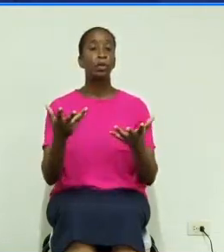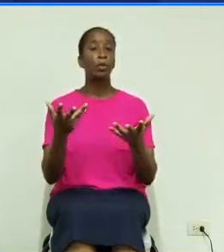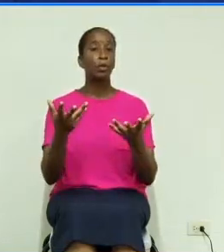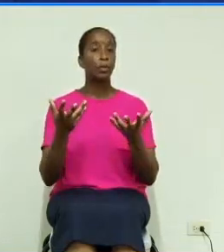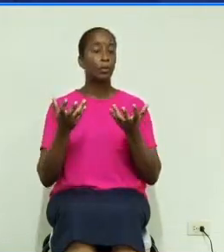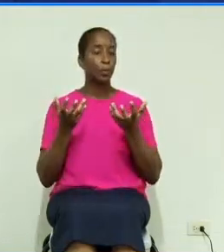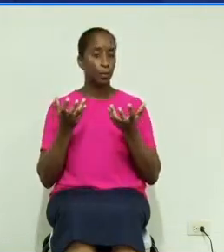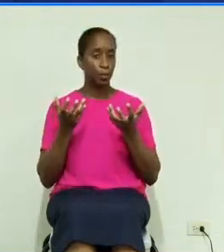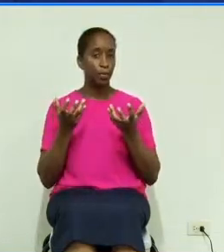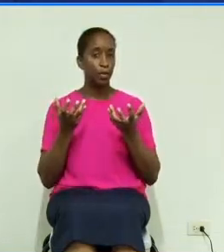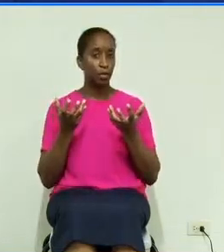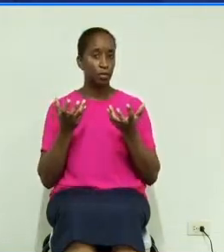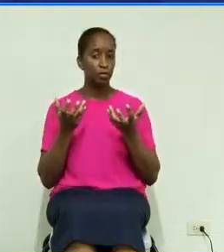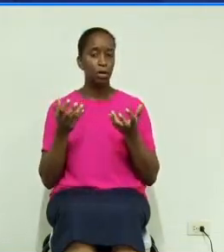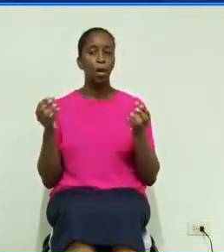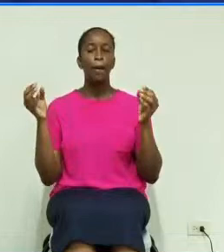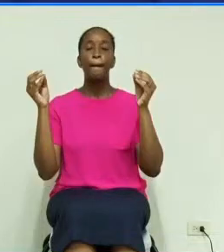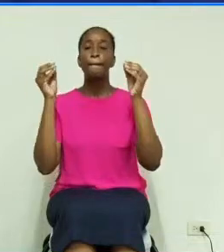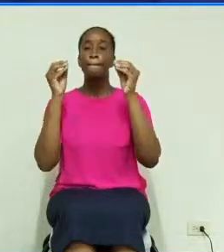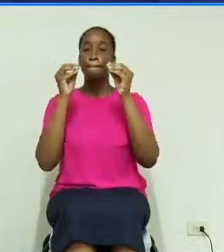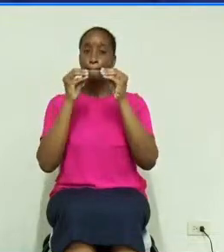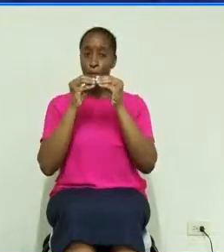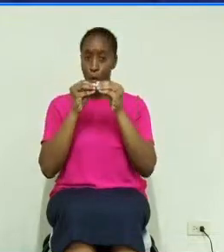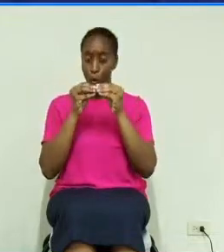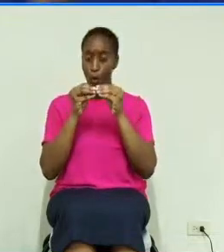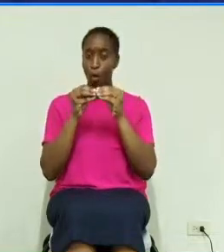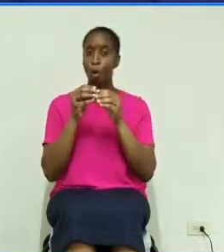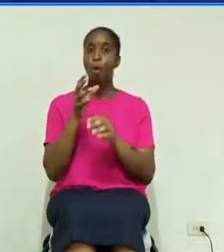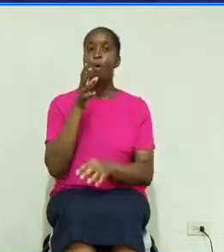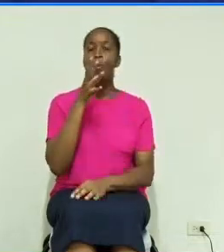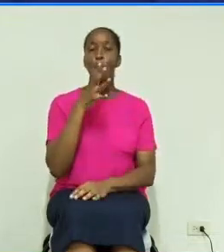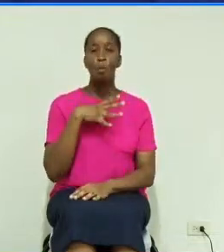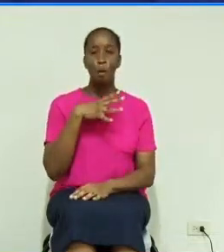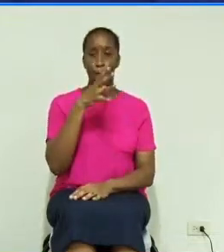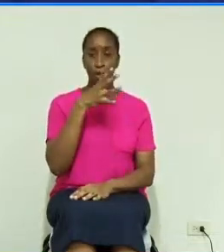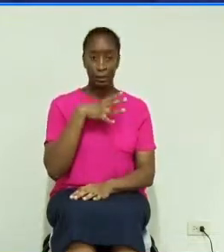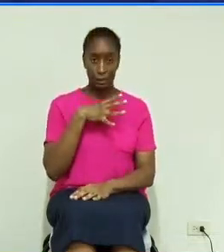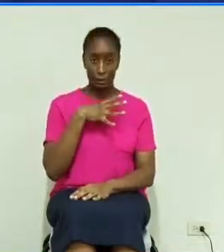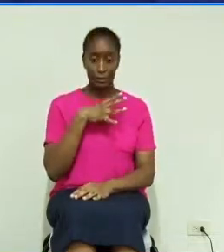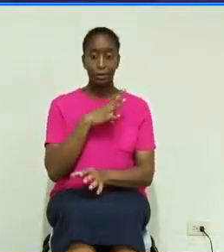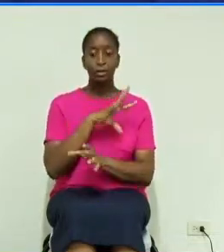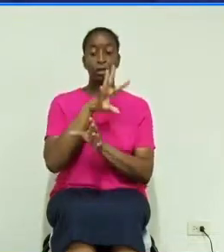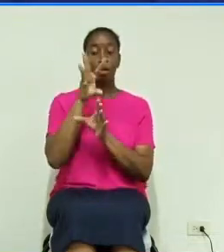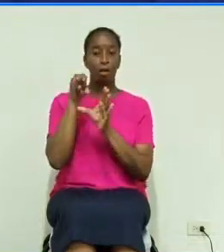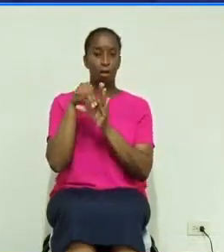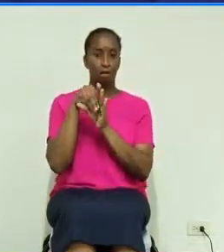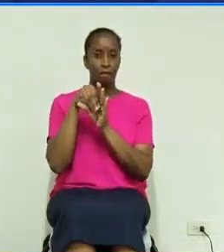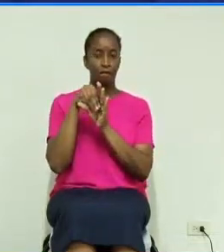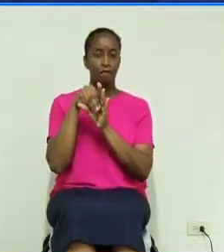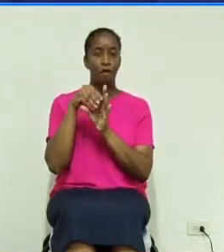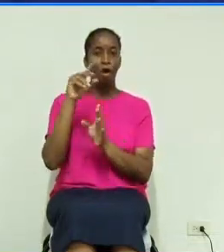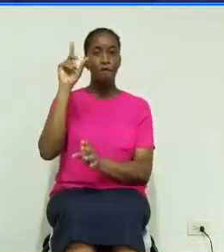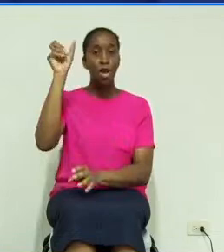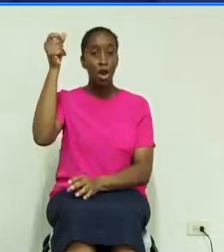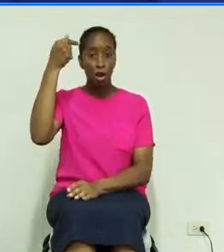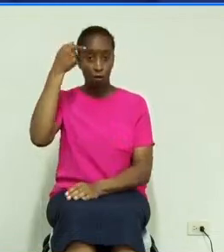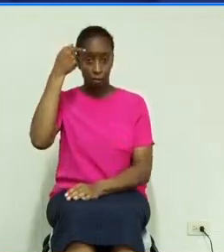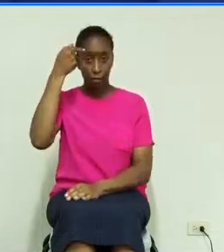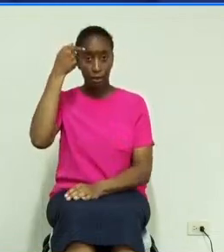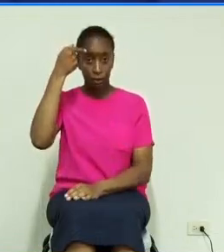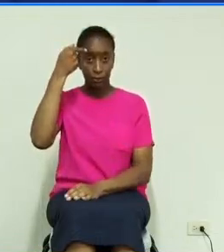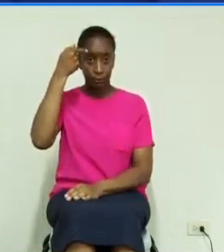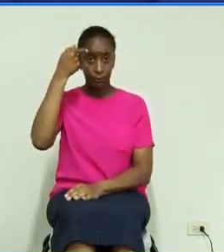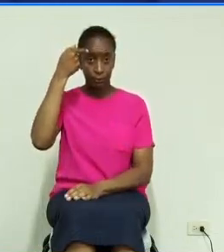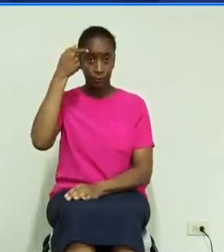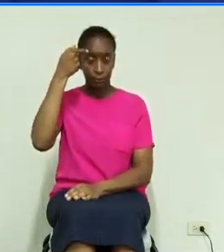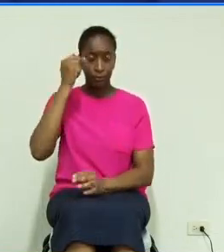an increase of representation of women within these spaces, right? And this is, we're not just saying this for